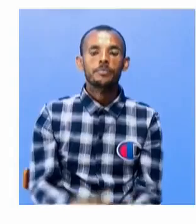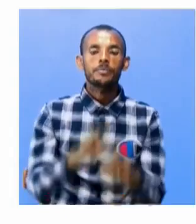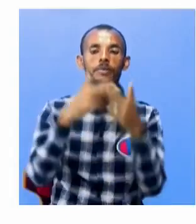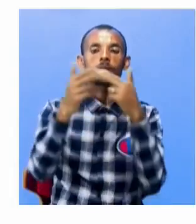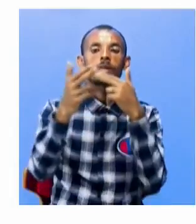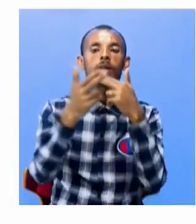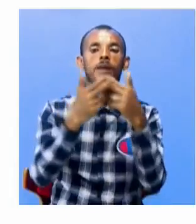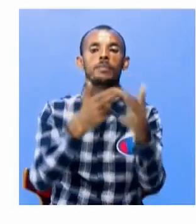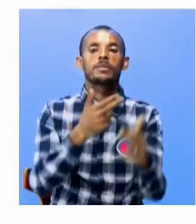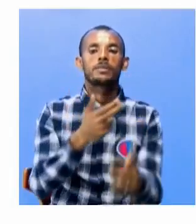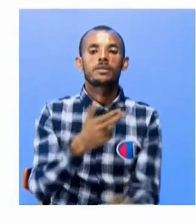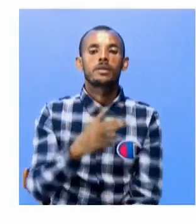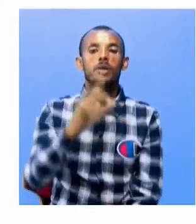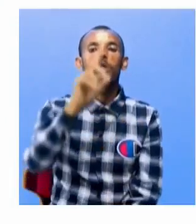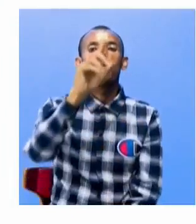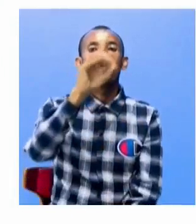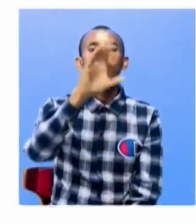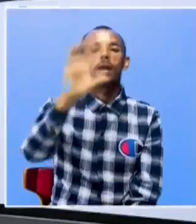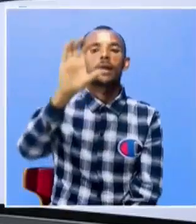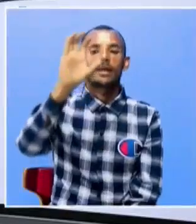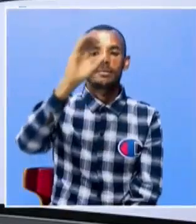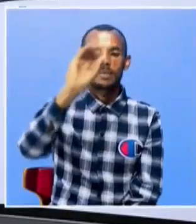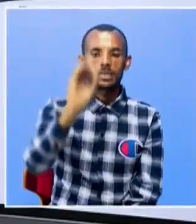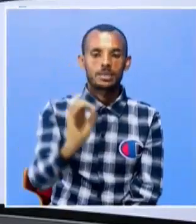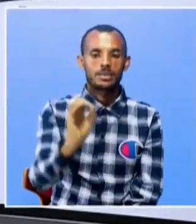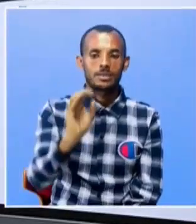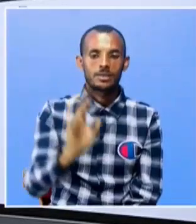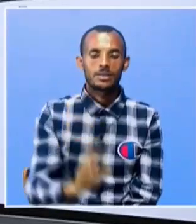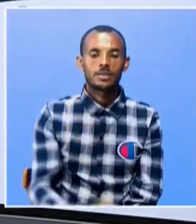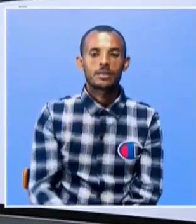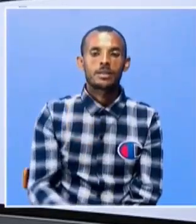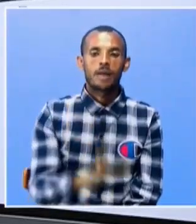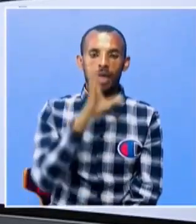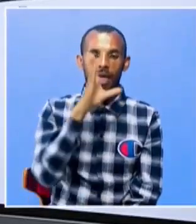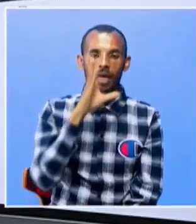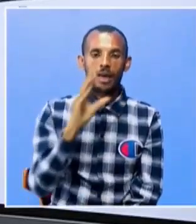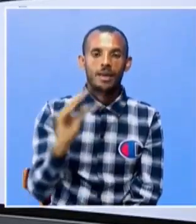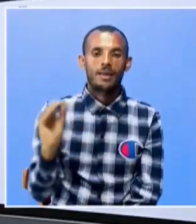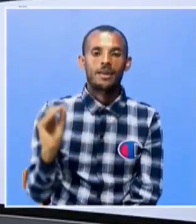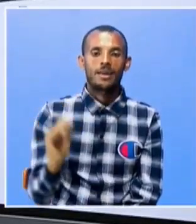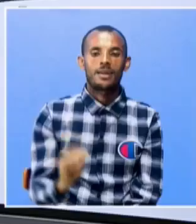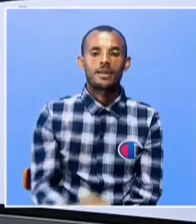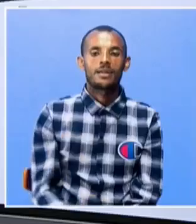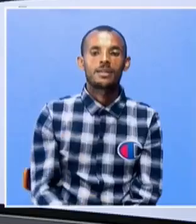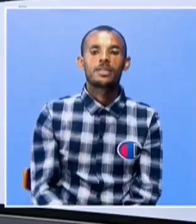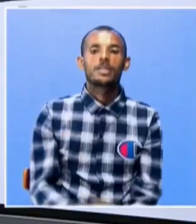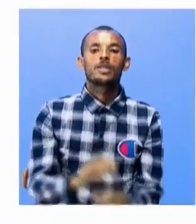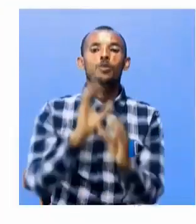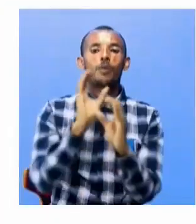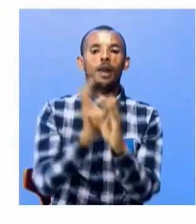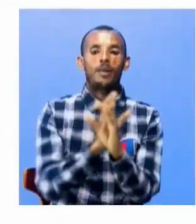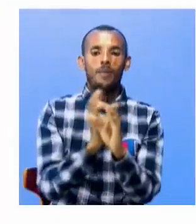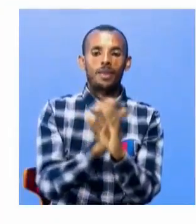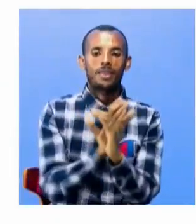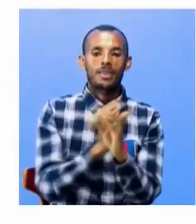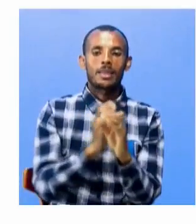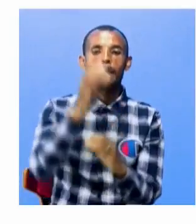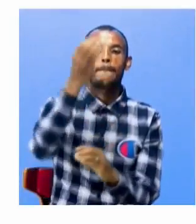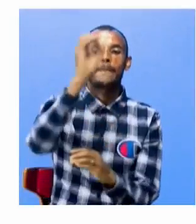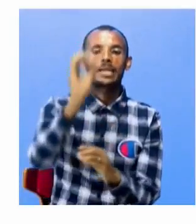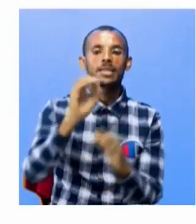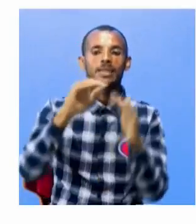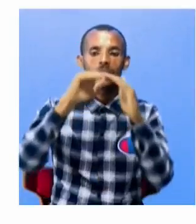times 100%. And to calculate percent